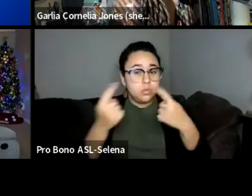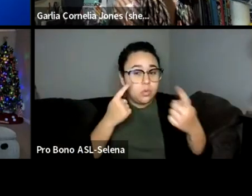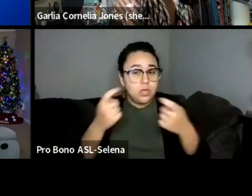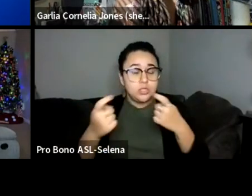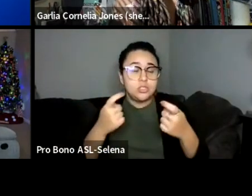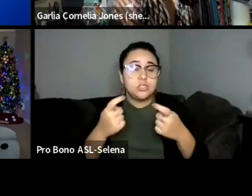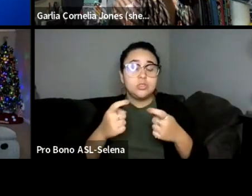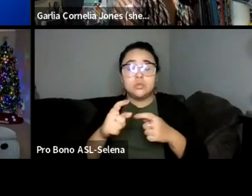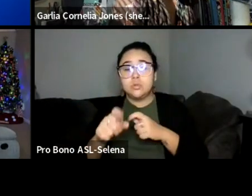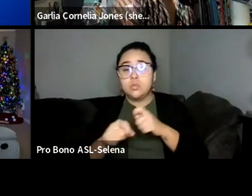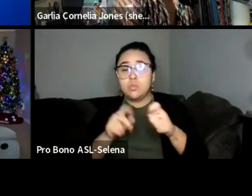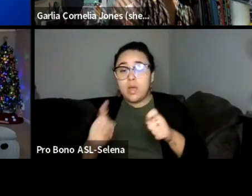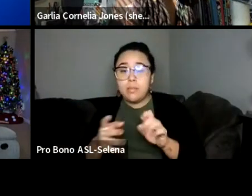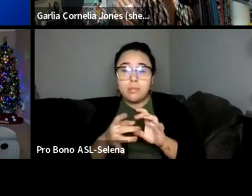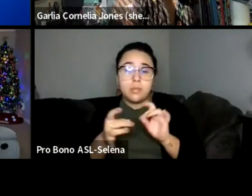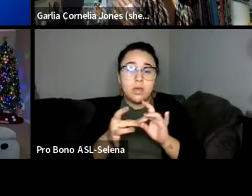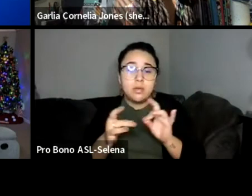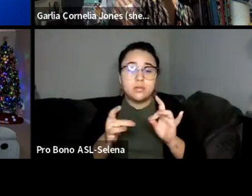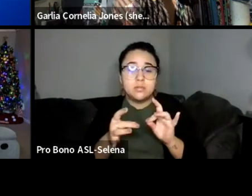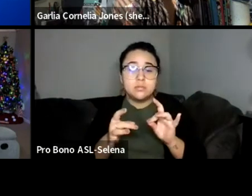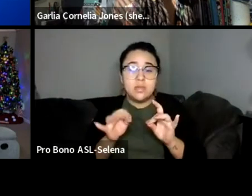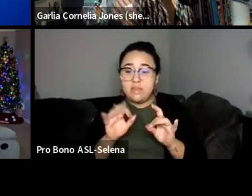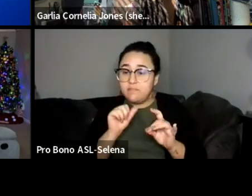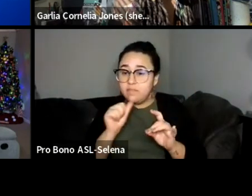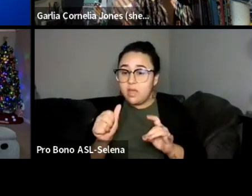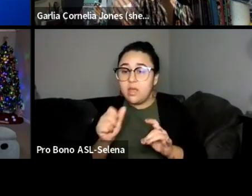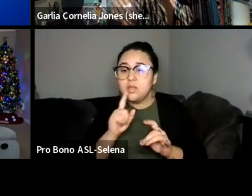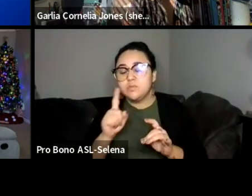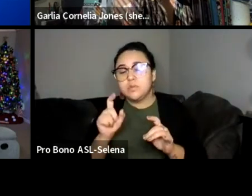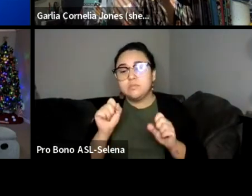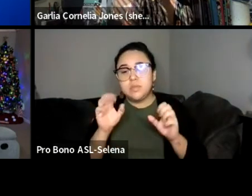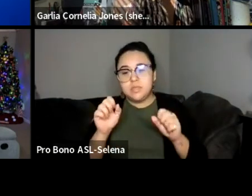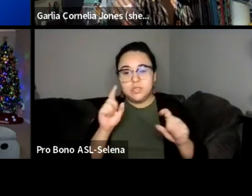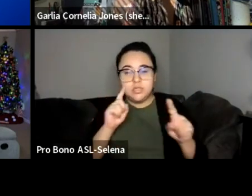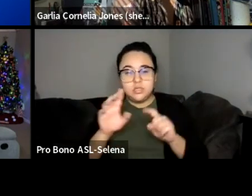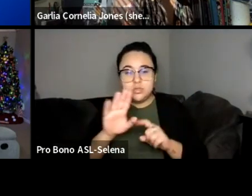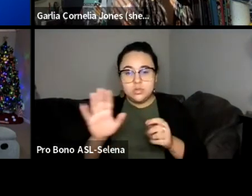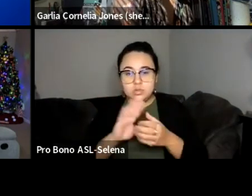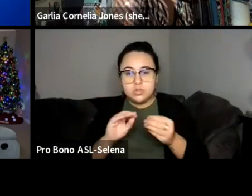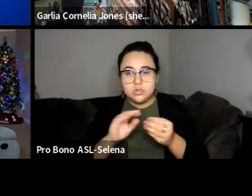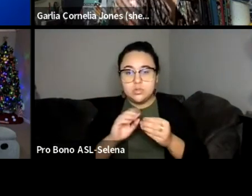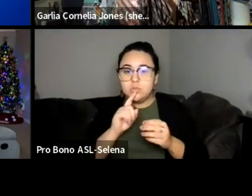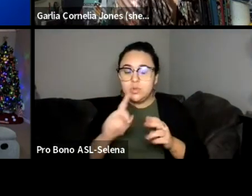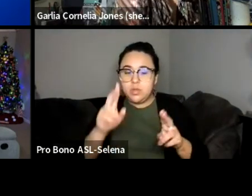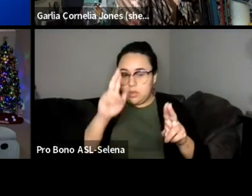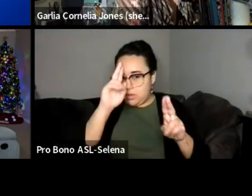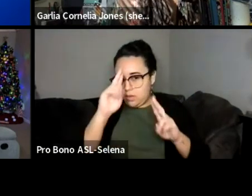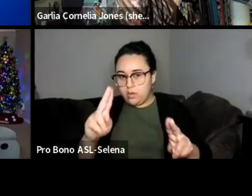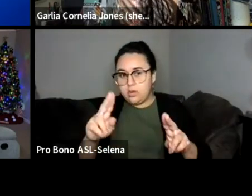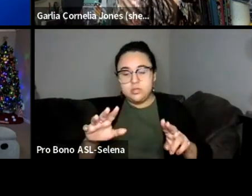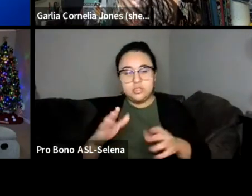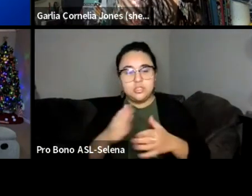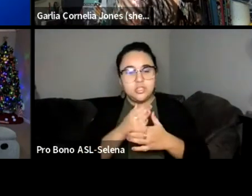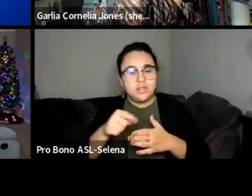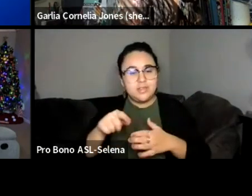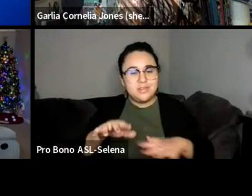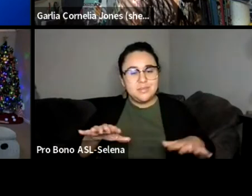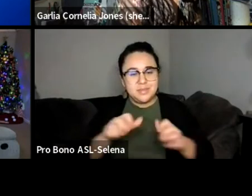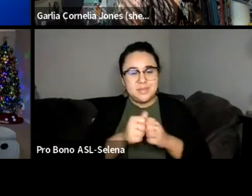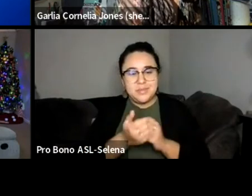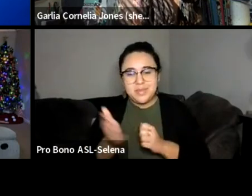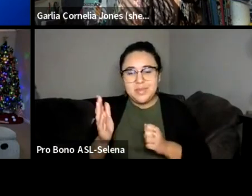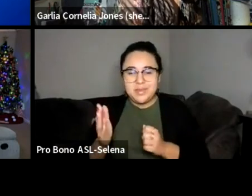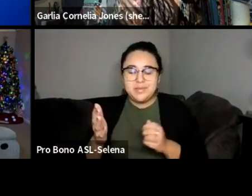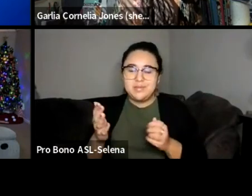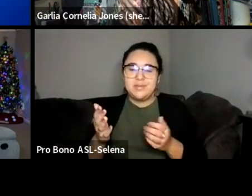closing remarks. But otherwise, it's been really, really lovely to hear all of your stories. I'm really honored to share this space with you all and to be